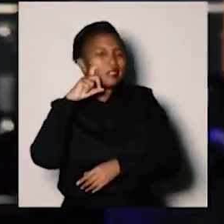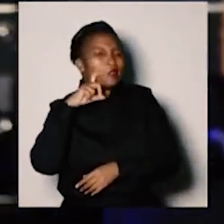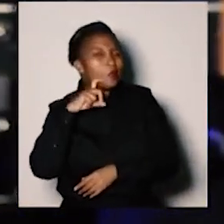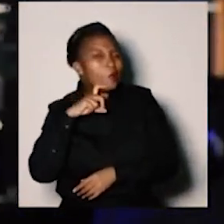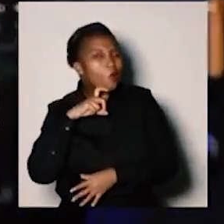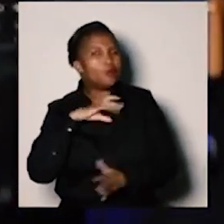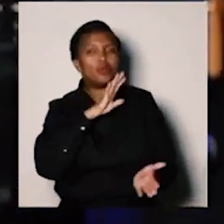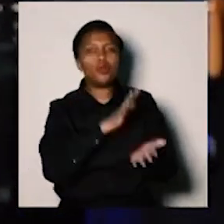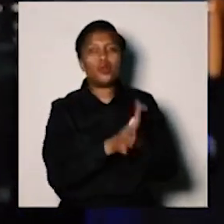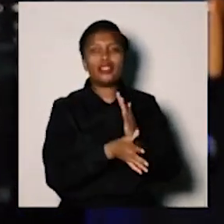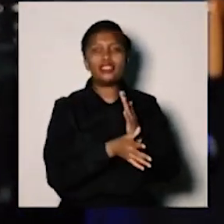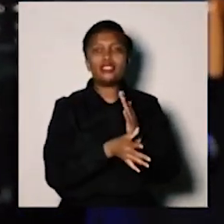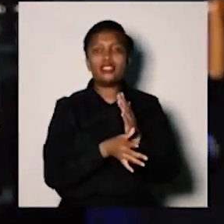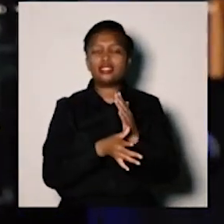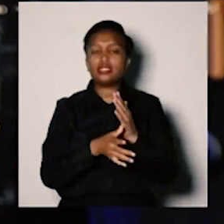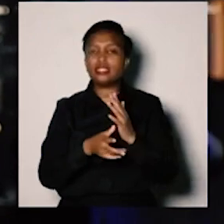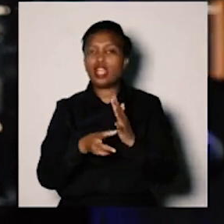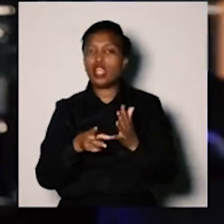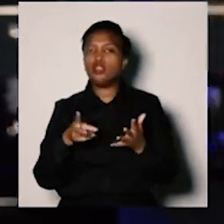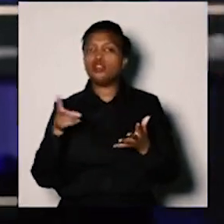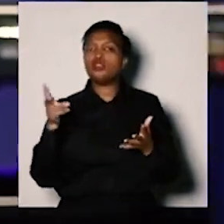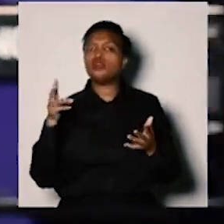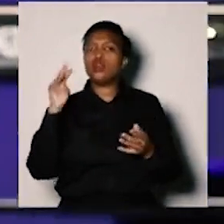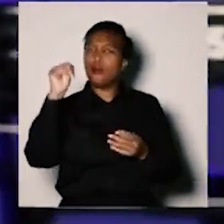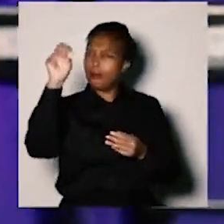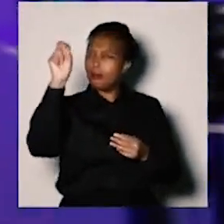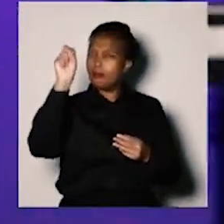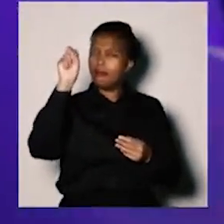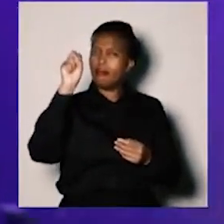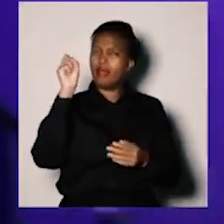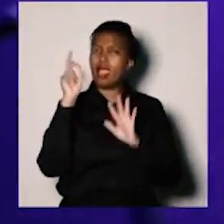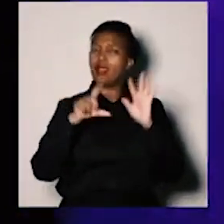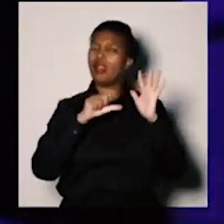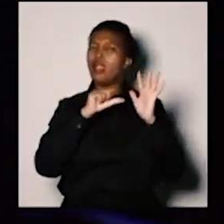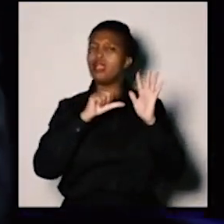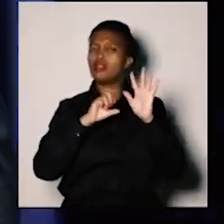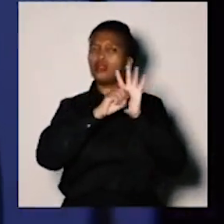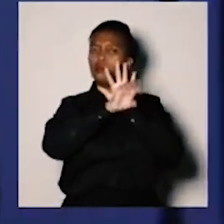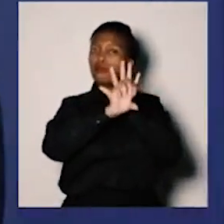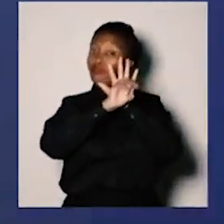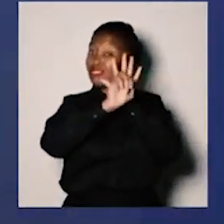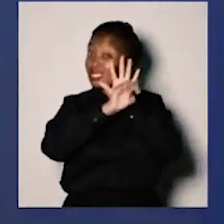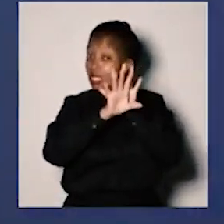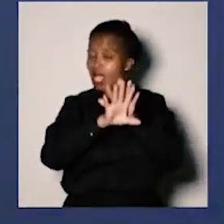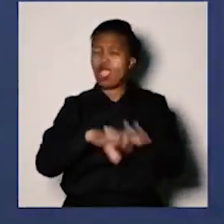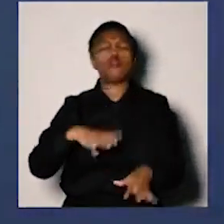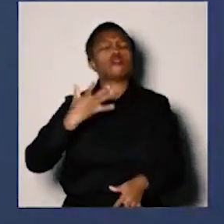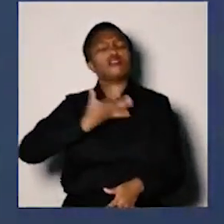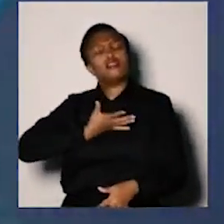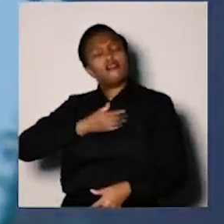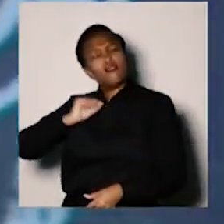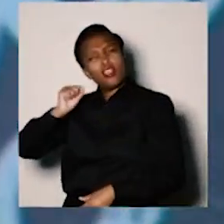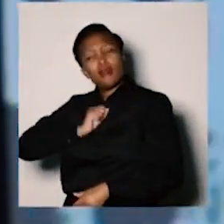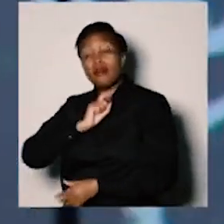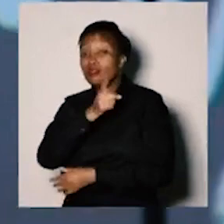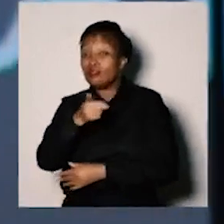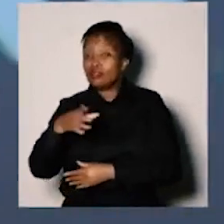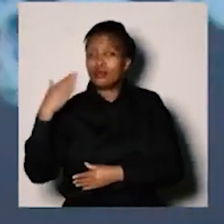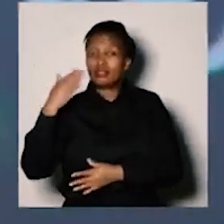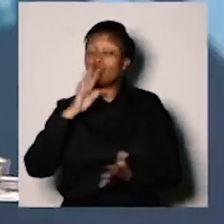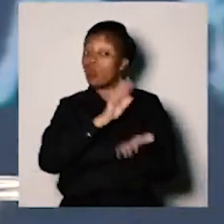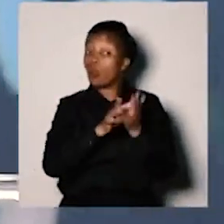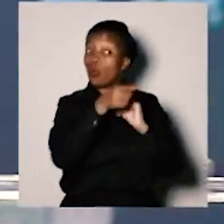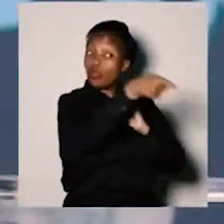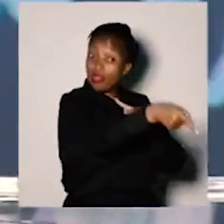A2 Cinema, which is no longer there. And at A2 Cinema, my dad, who was a school teacher, had gone there with the